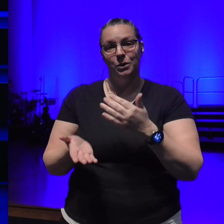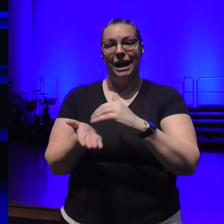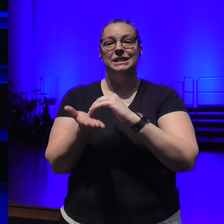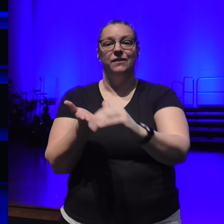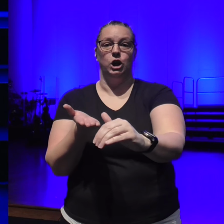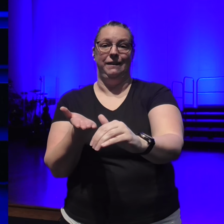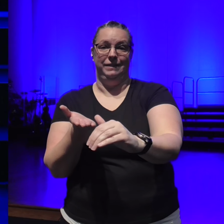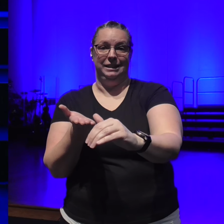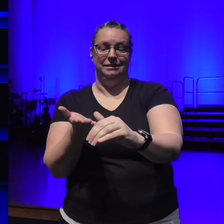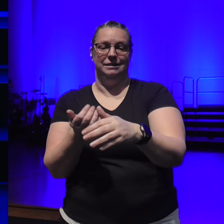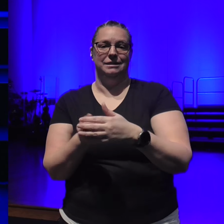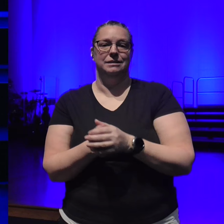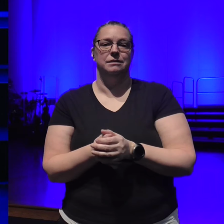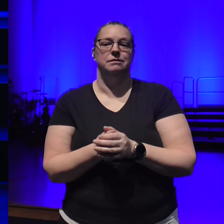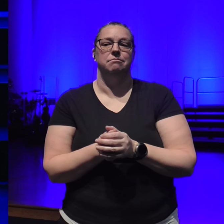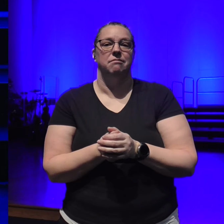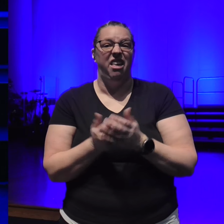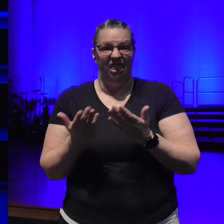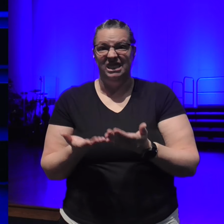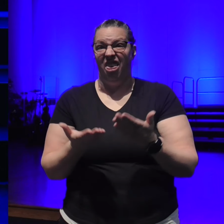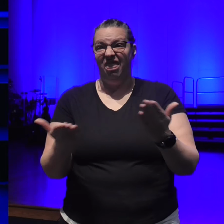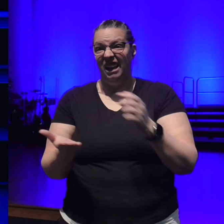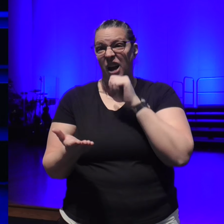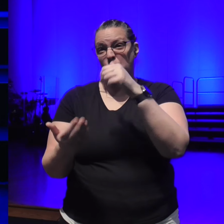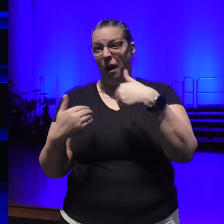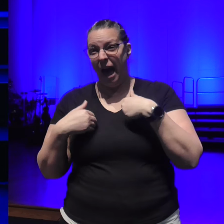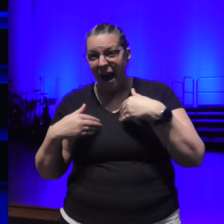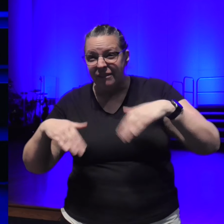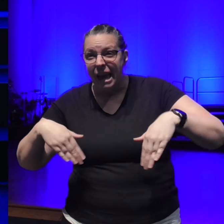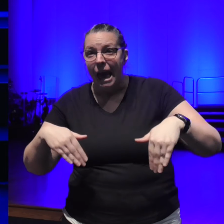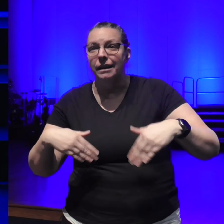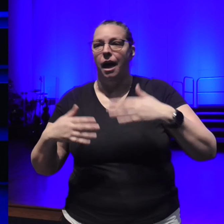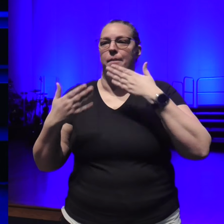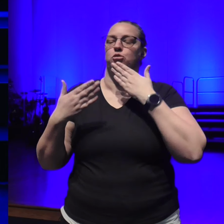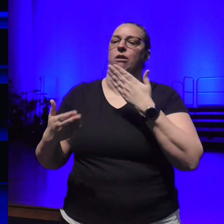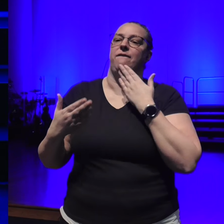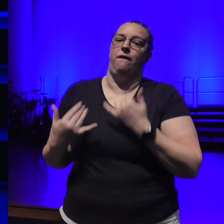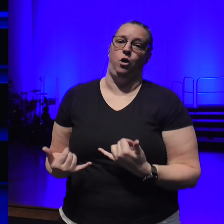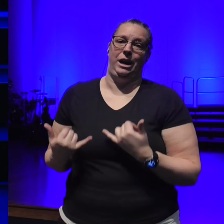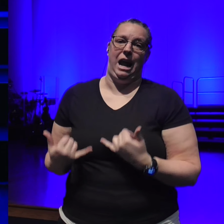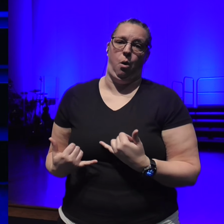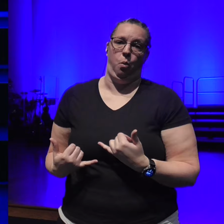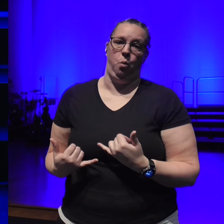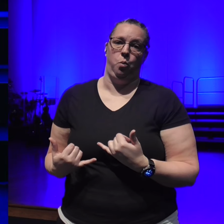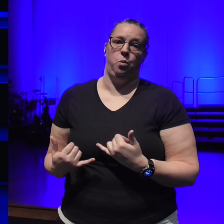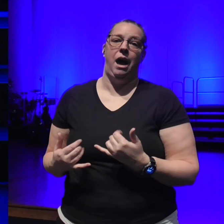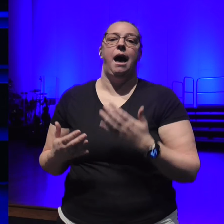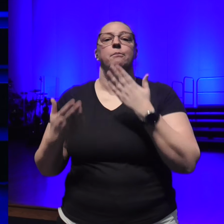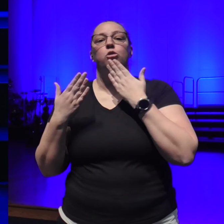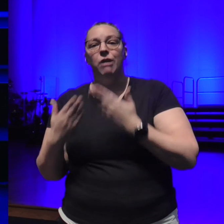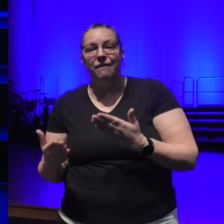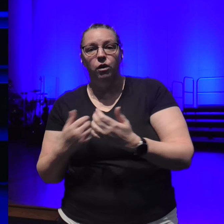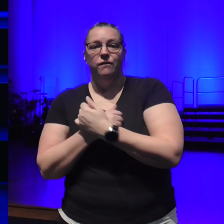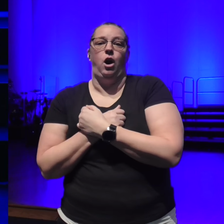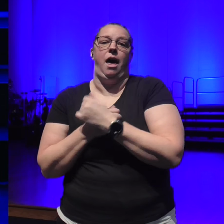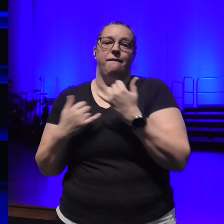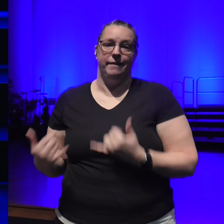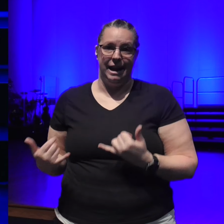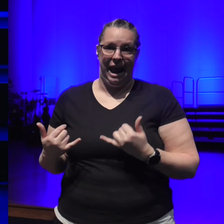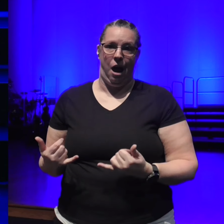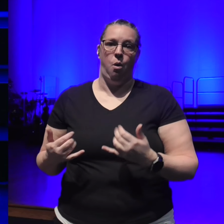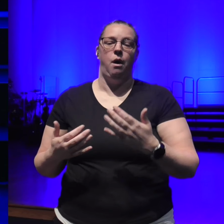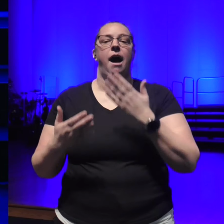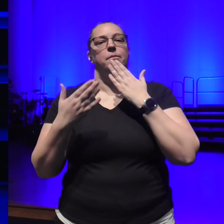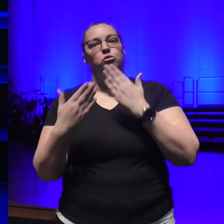forgiveness. This thing that I don't have yet, I'm grateful for it now. I'm grateful for that love now. I'm grateful for